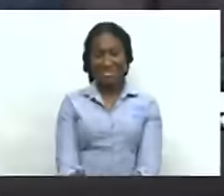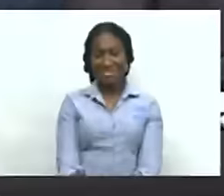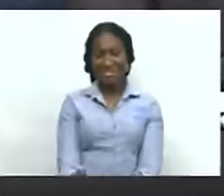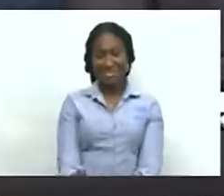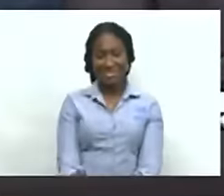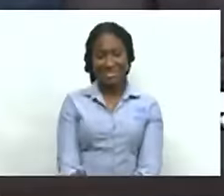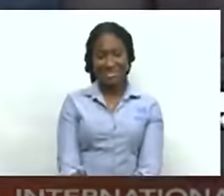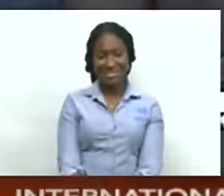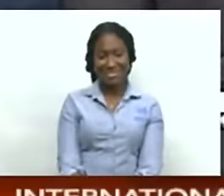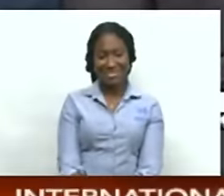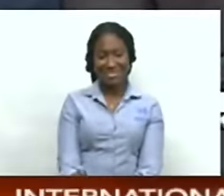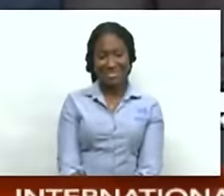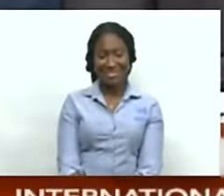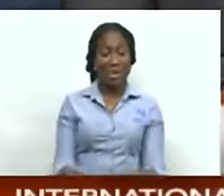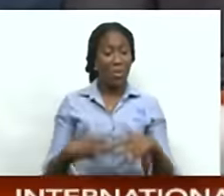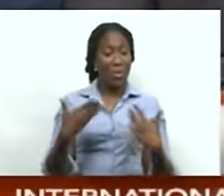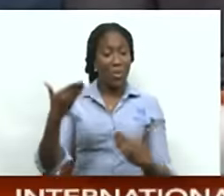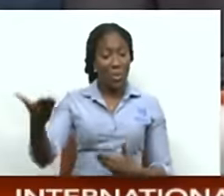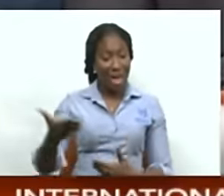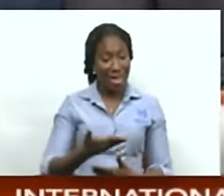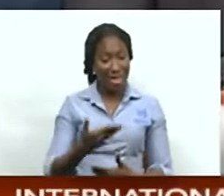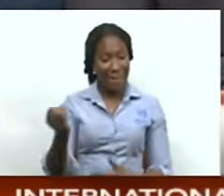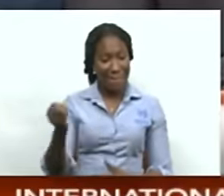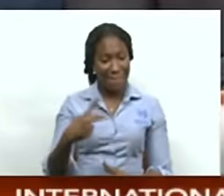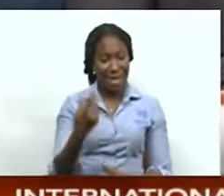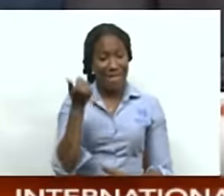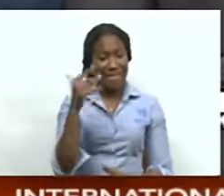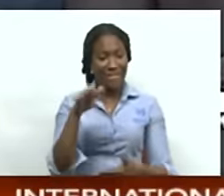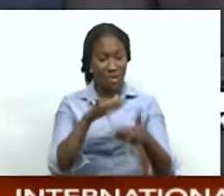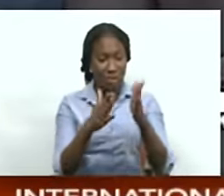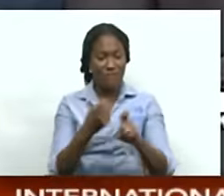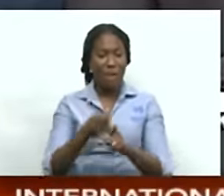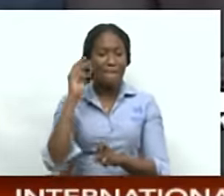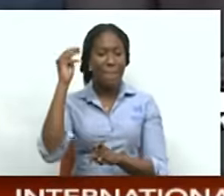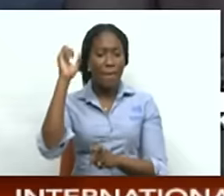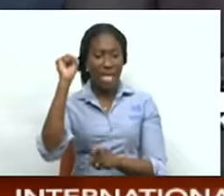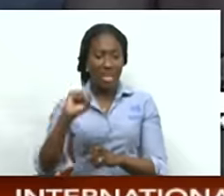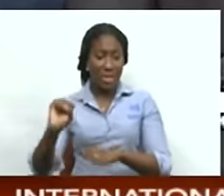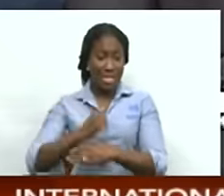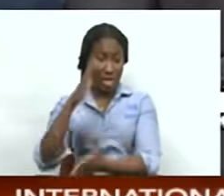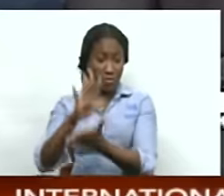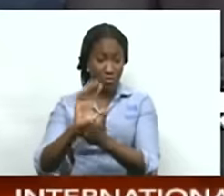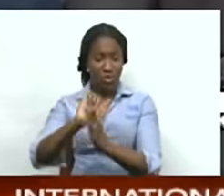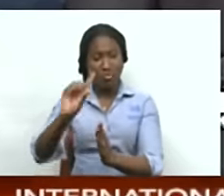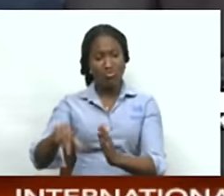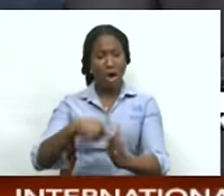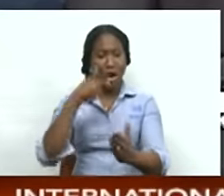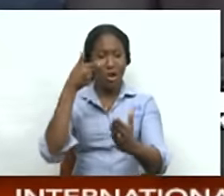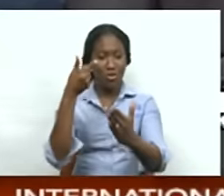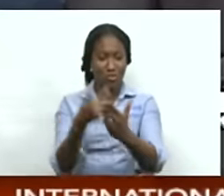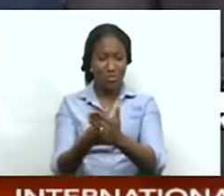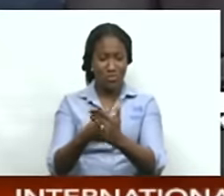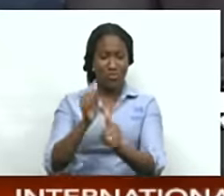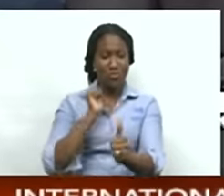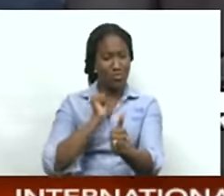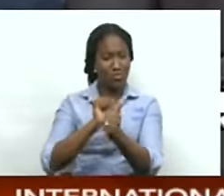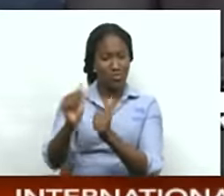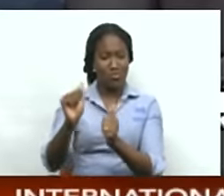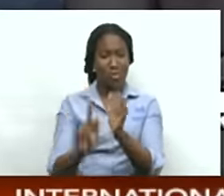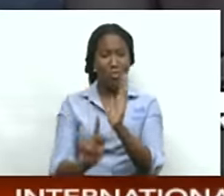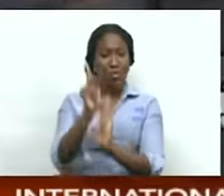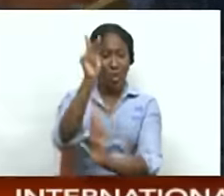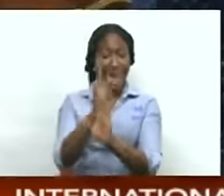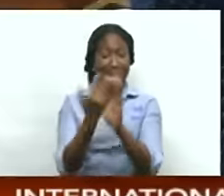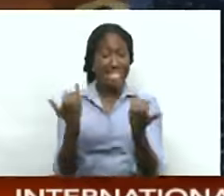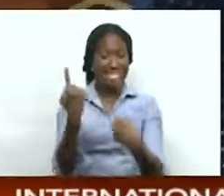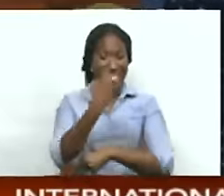Welcome back. 15 students of the Marabella South Secondary School graduated from the Heroes Foundation Development Program today. The program is a 3-year